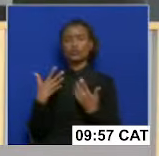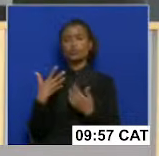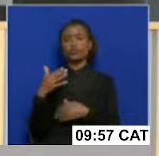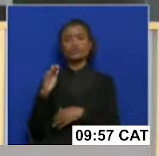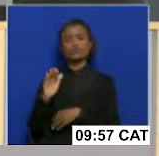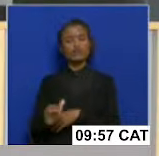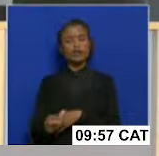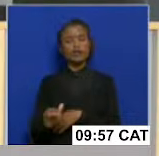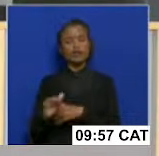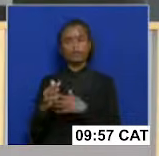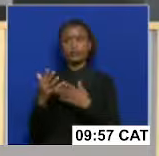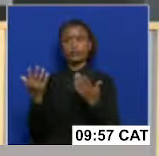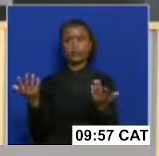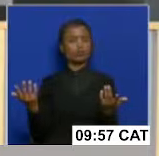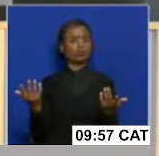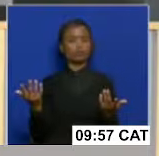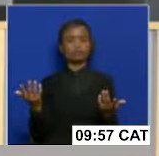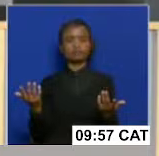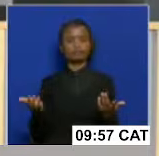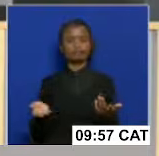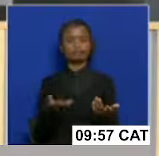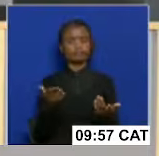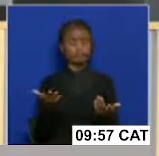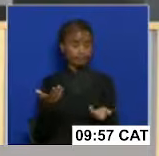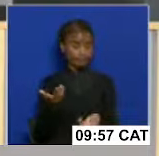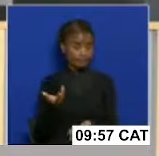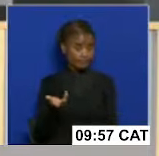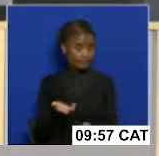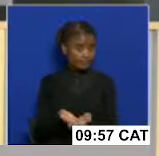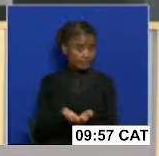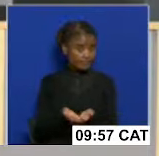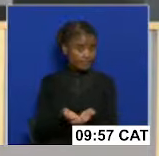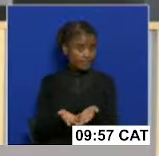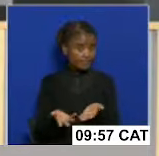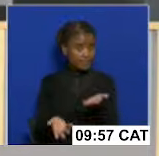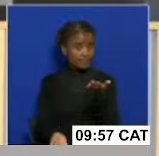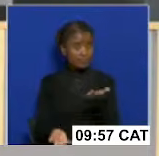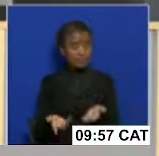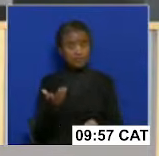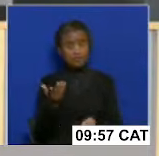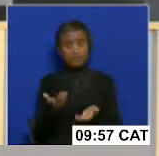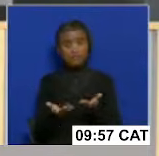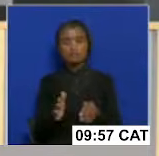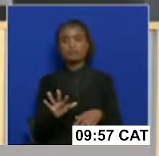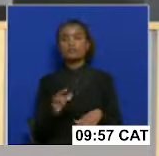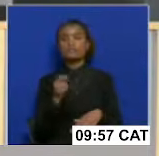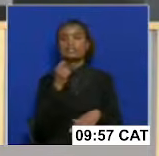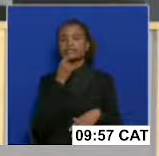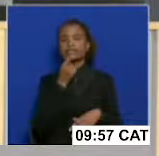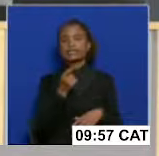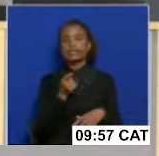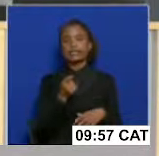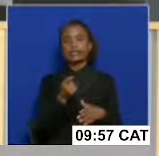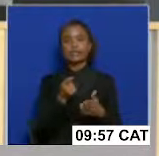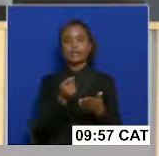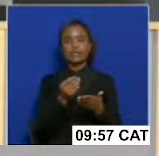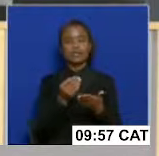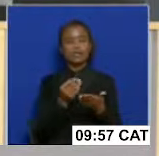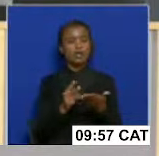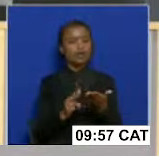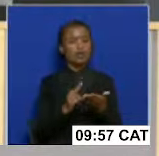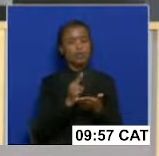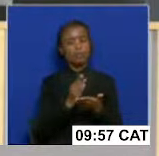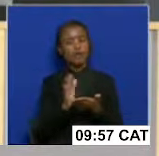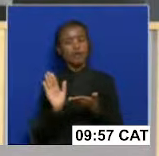it not possible to, I don't Yes. want to say crop it out because I understand cropping